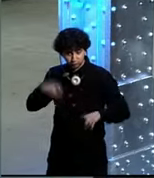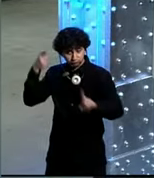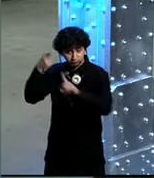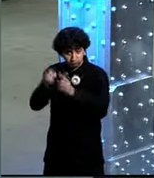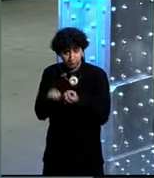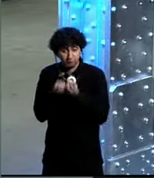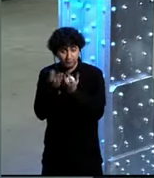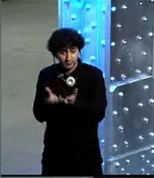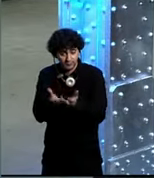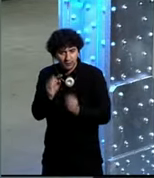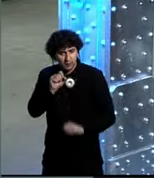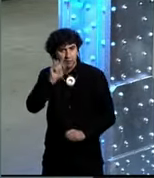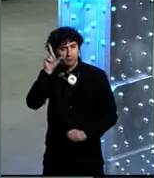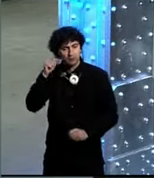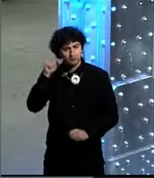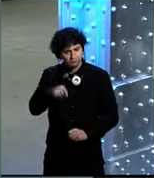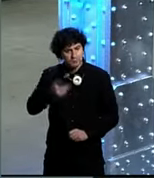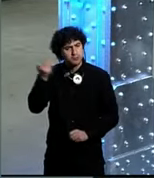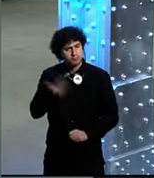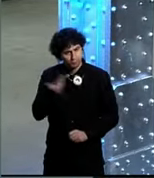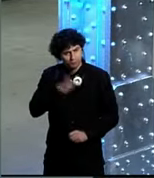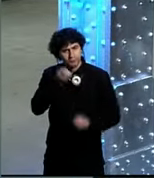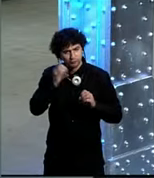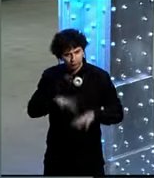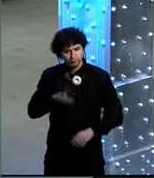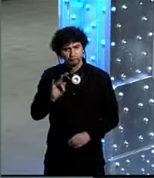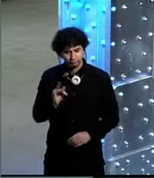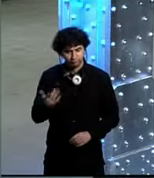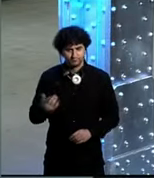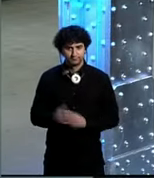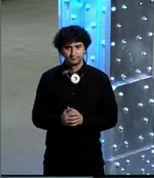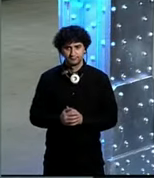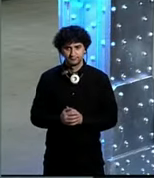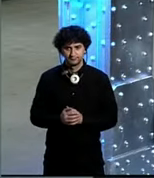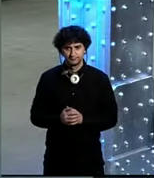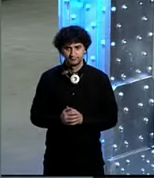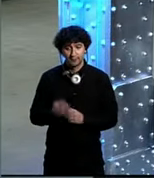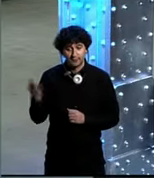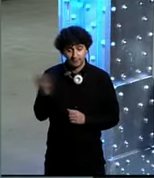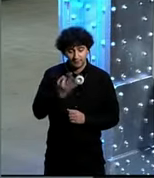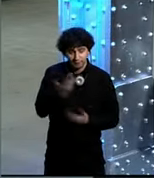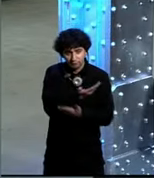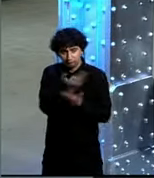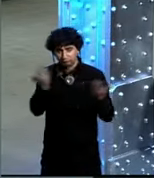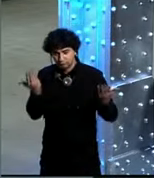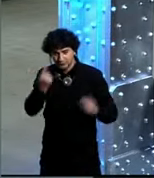other people about your project and about you yourself, about the whole experience that they're